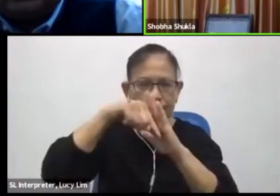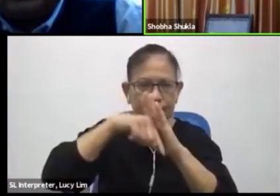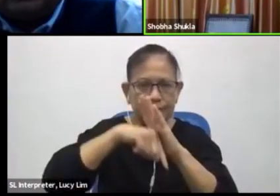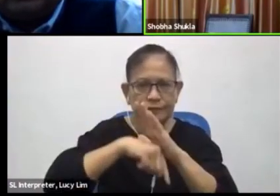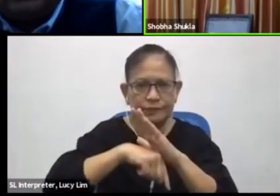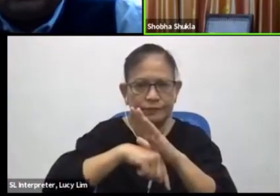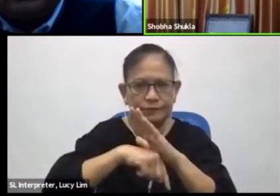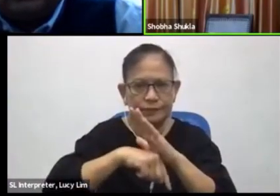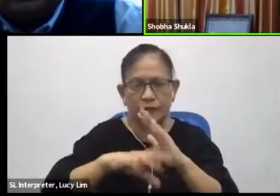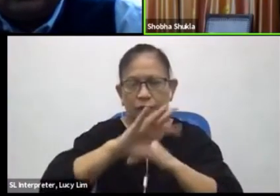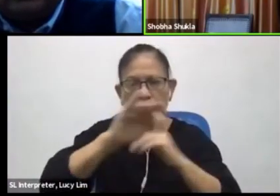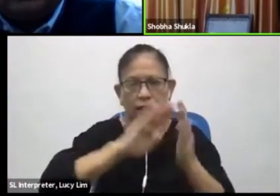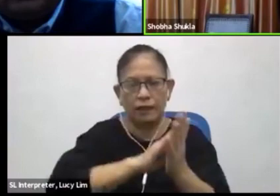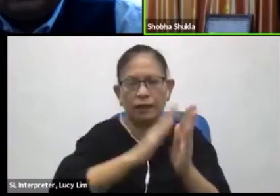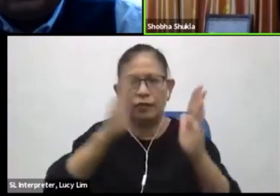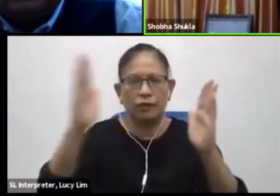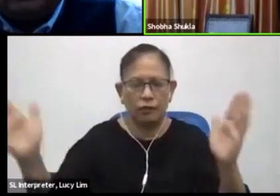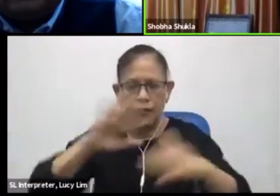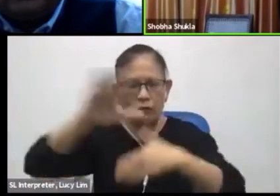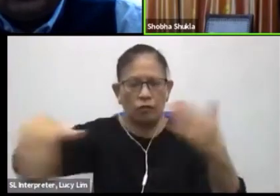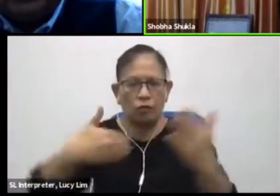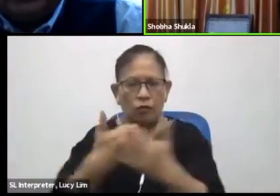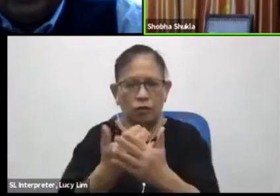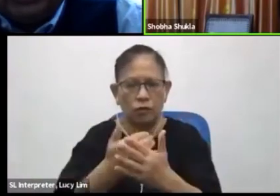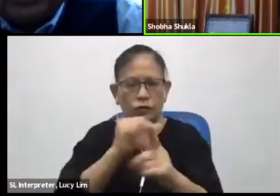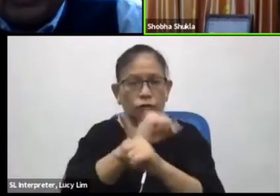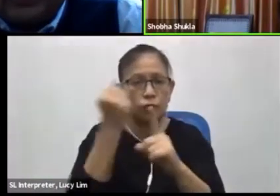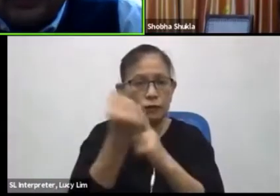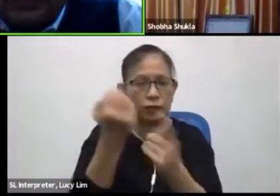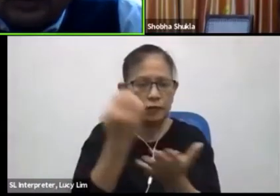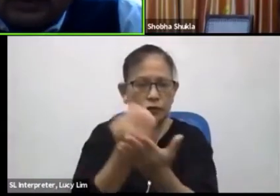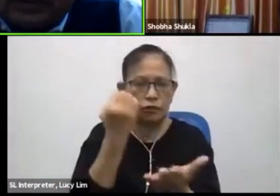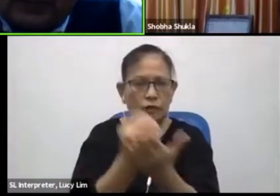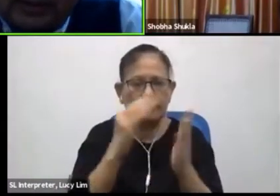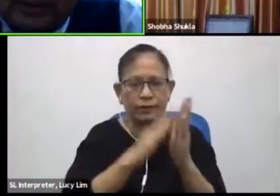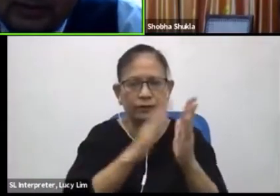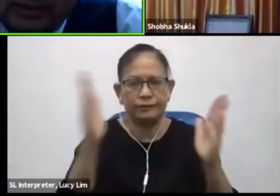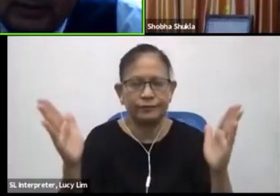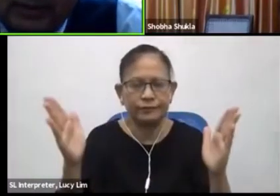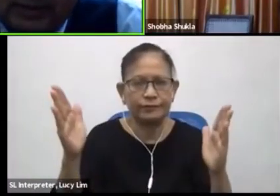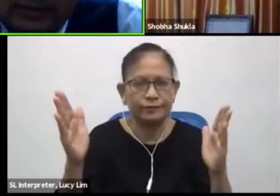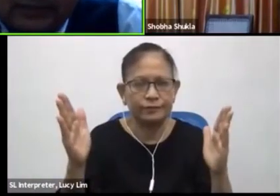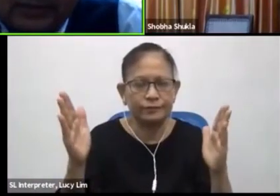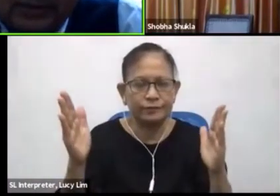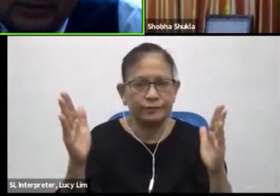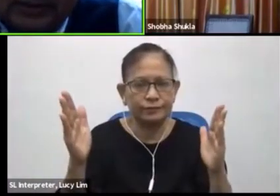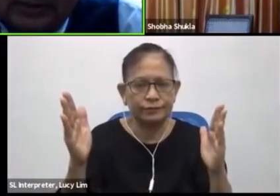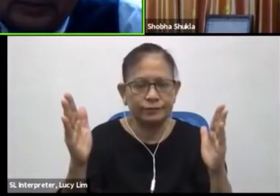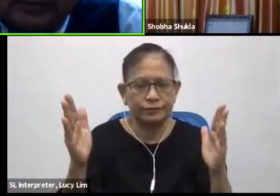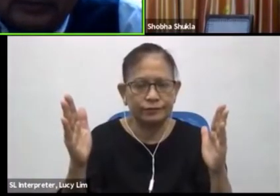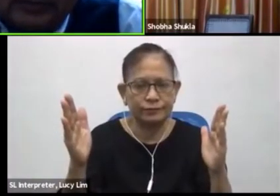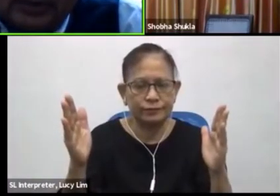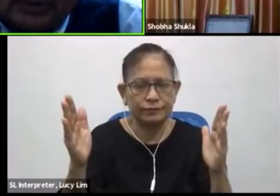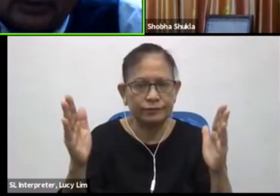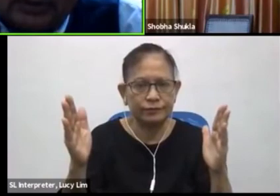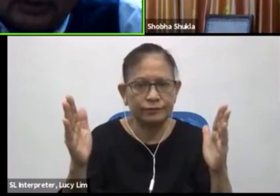all across all socioeconomic spectrum. Yes, definitely. Definitely, I agree with that. And